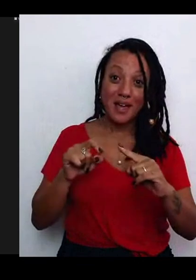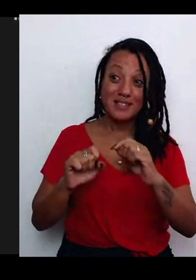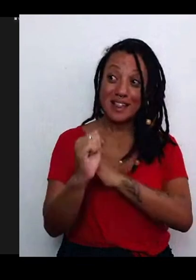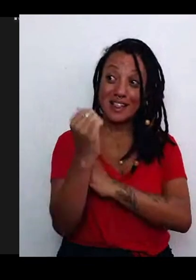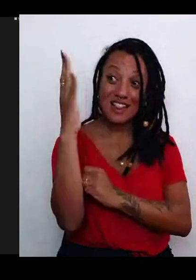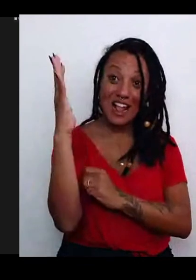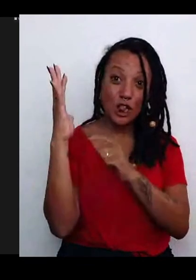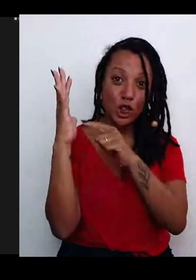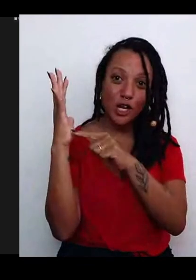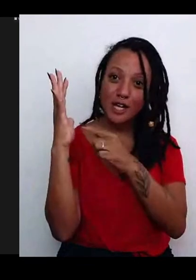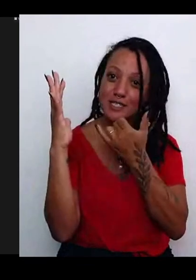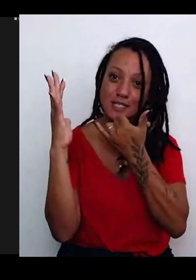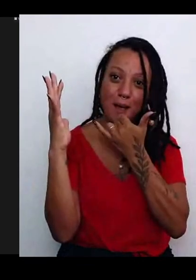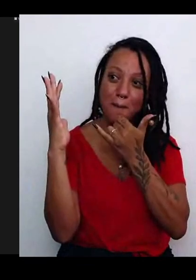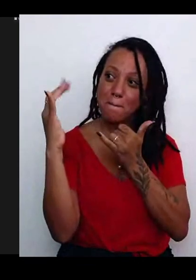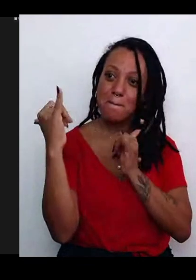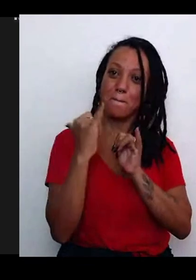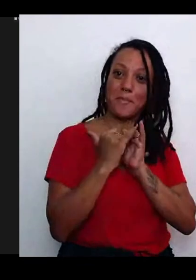release